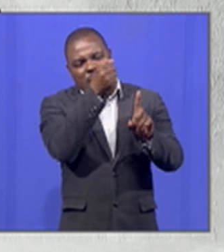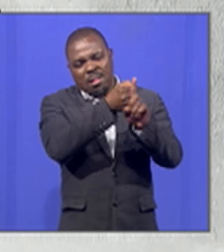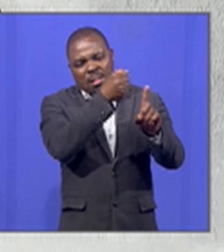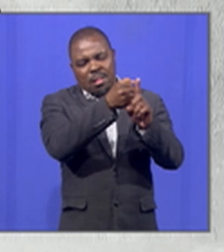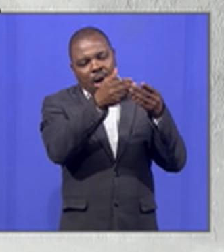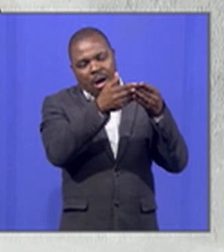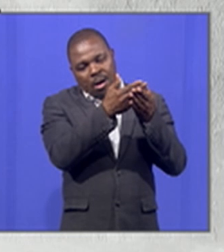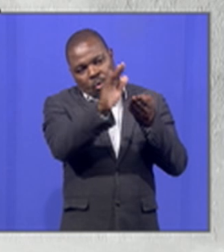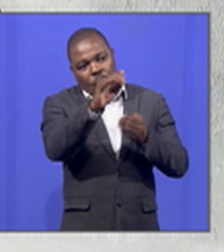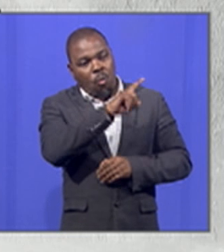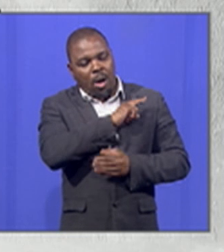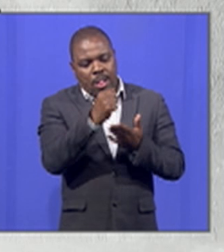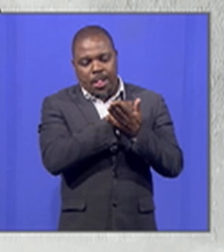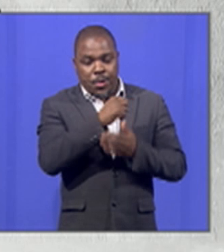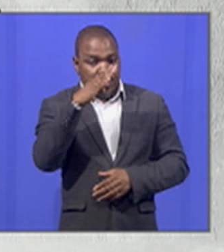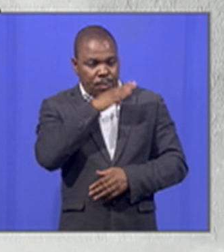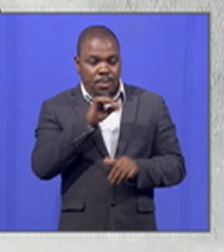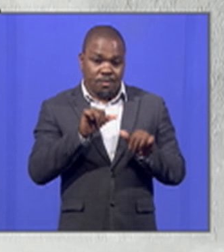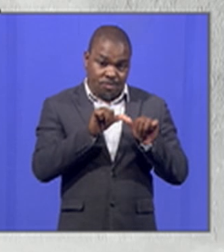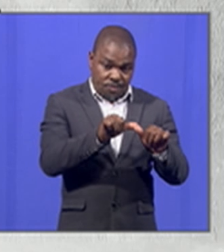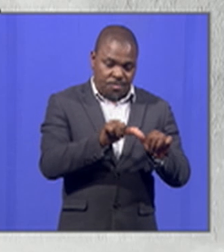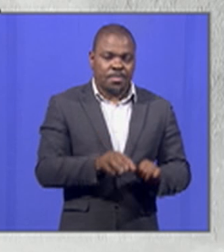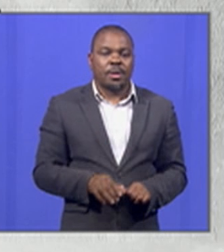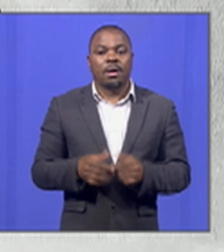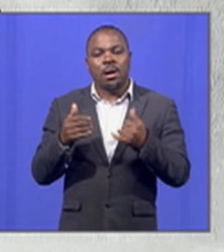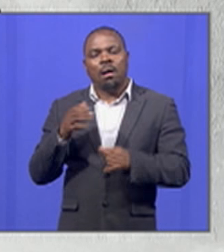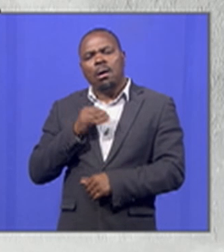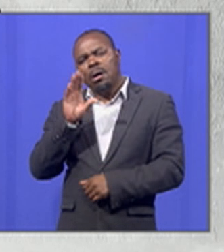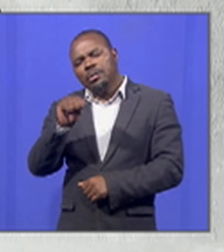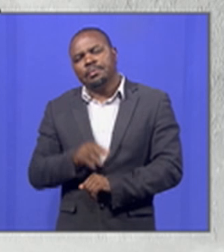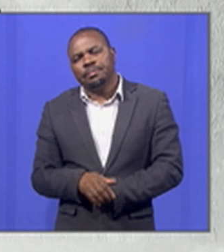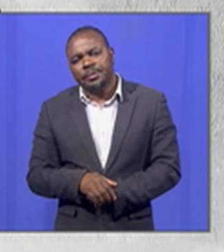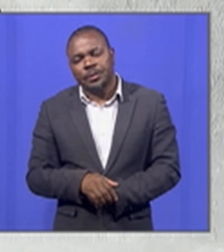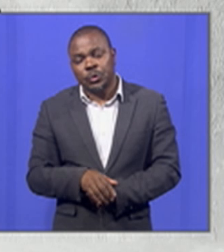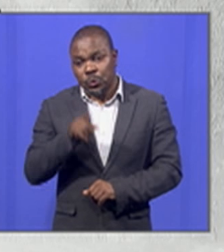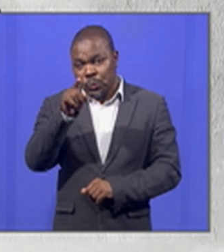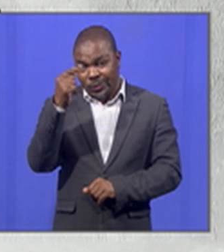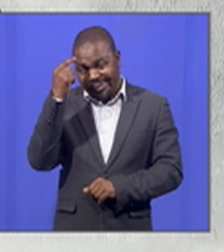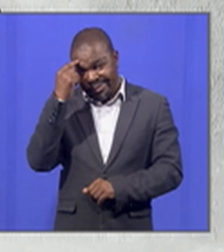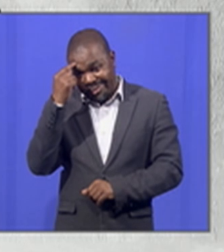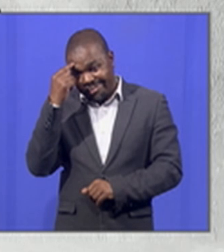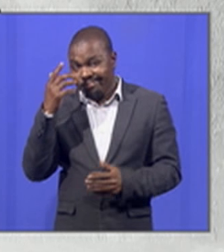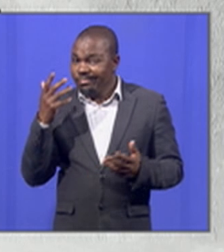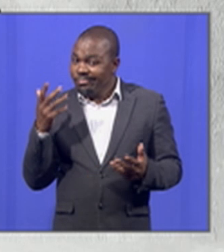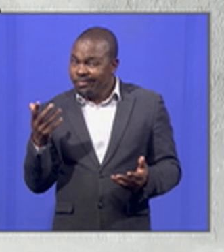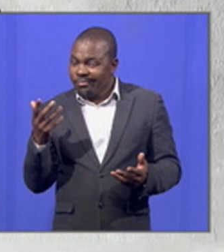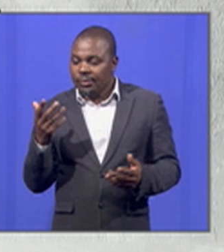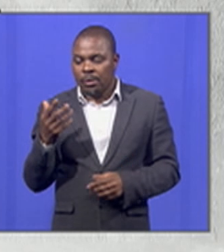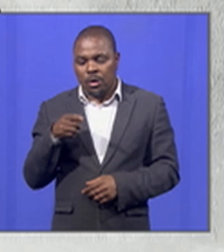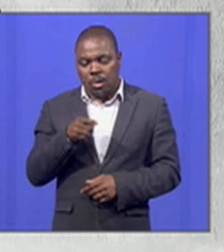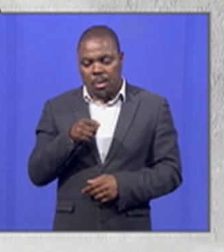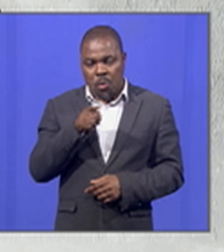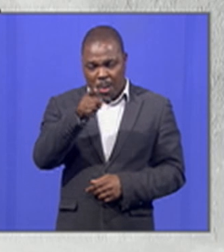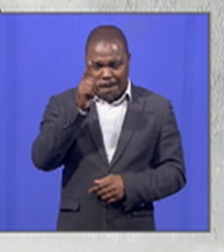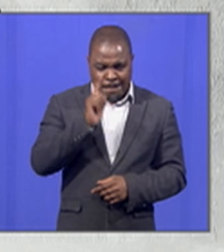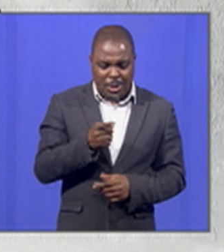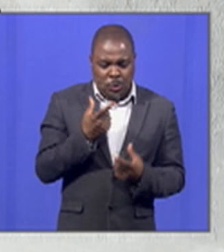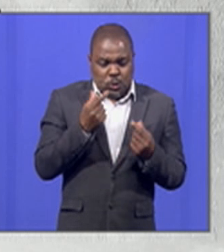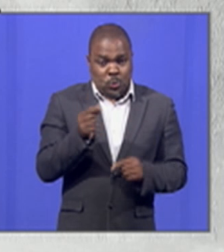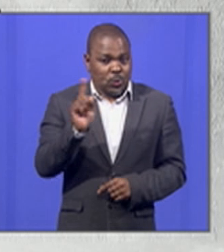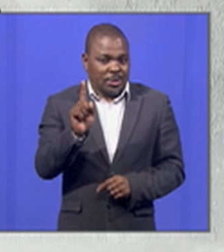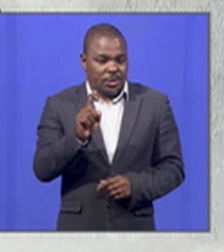mangwalo e kgatlampane go sasa gomme ra botšiša gore na ke magato afe ao a tšewagang go kgonthišiša gore